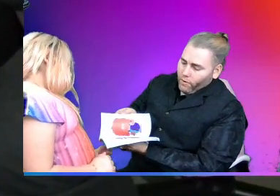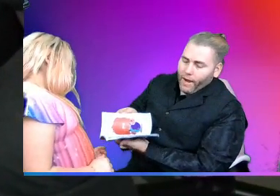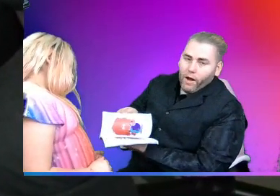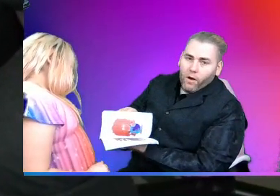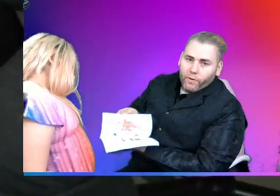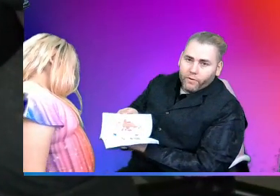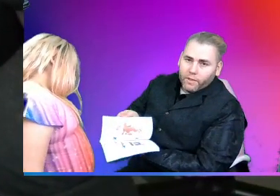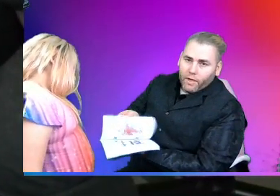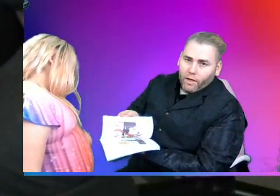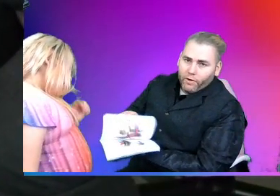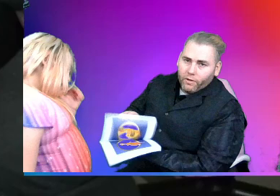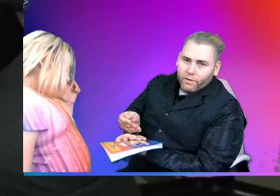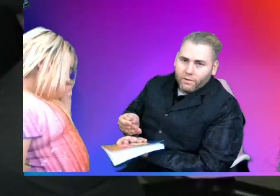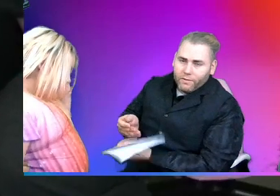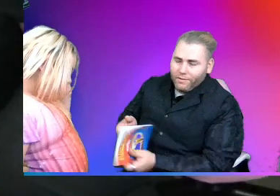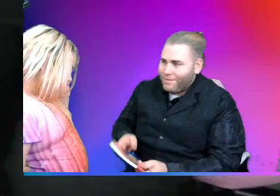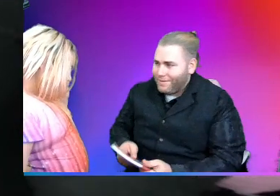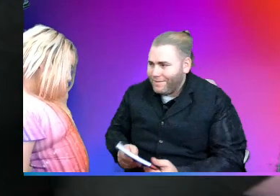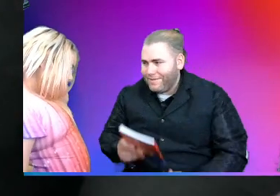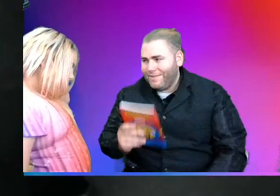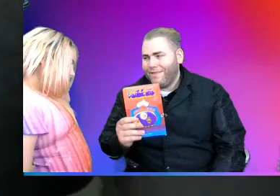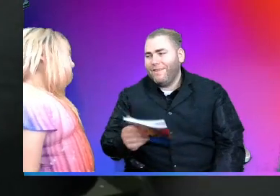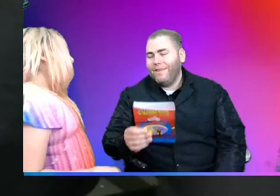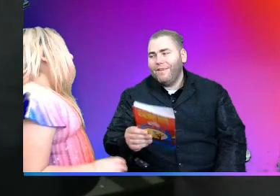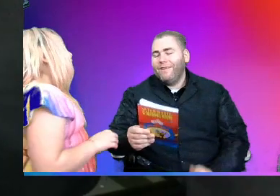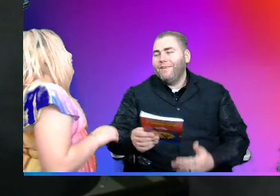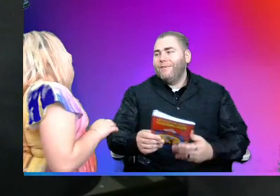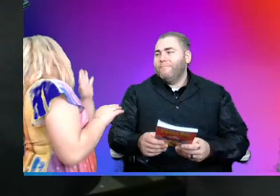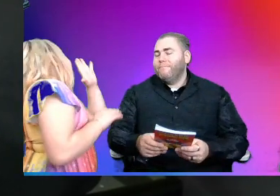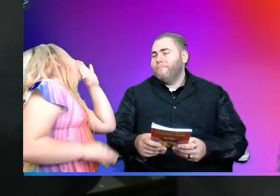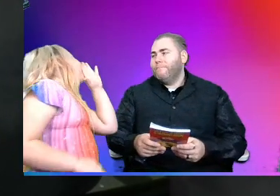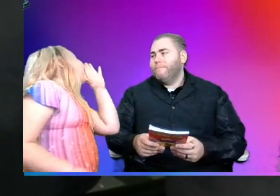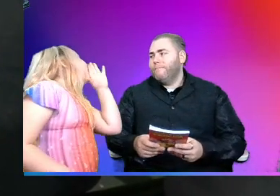There we go. Now there's the color.